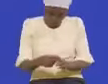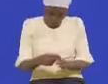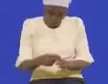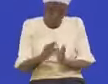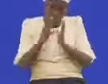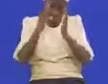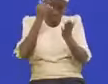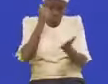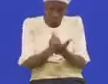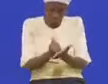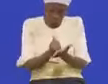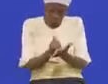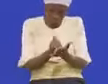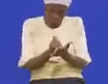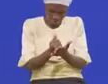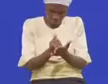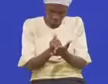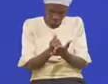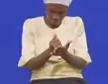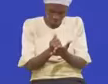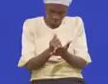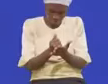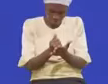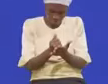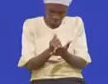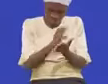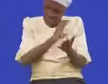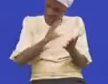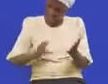Fofo le yesu pon koma.